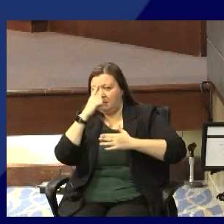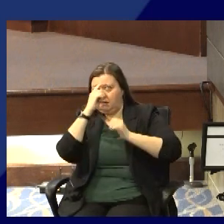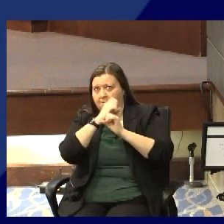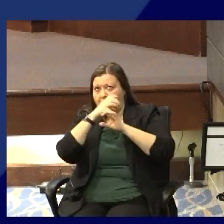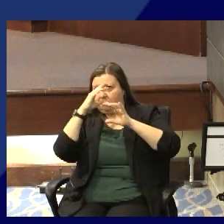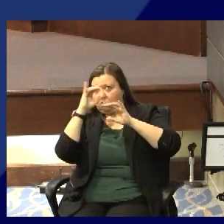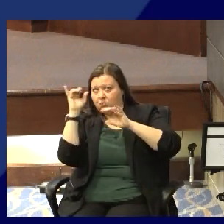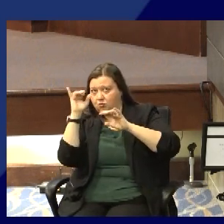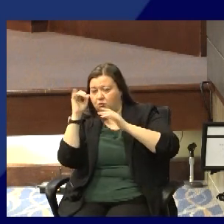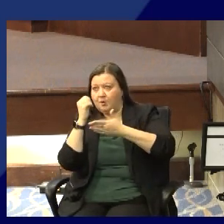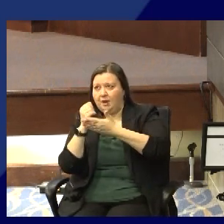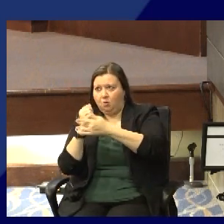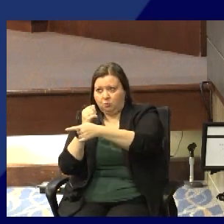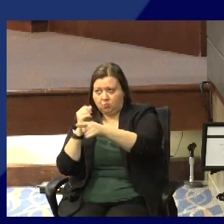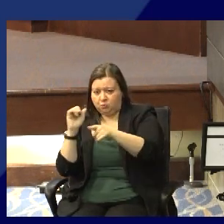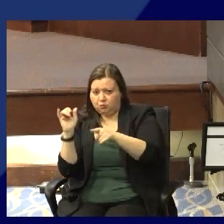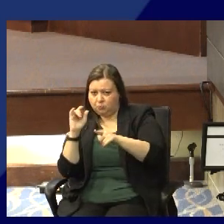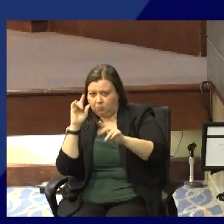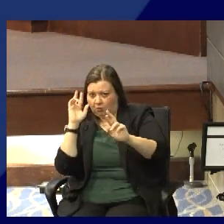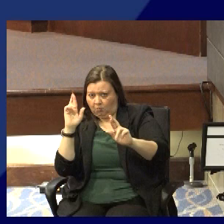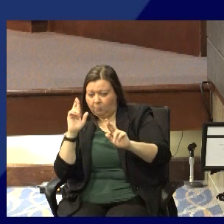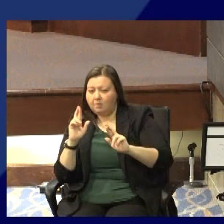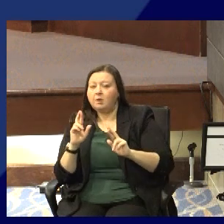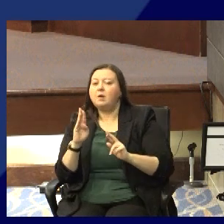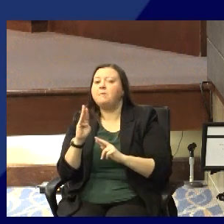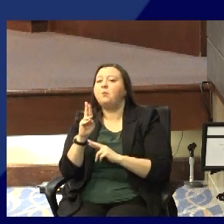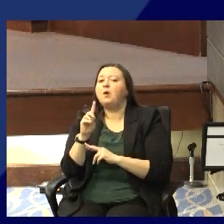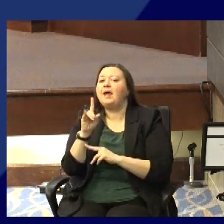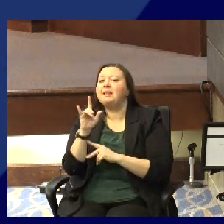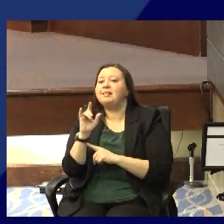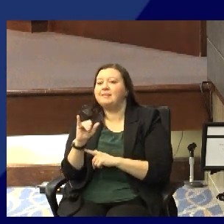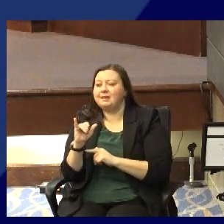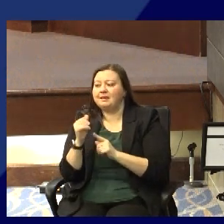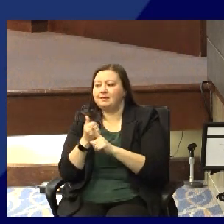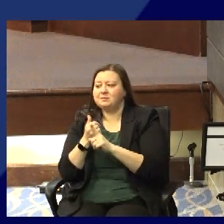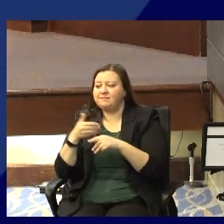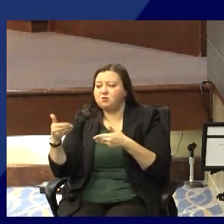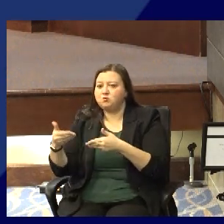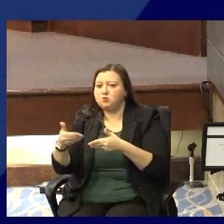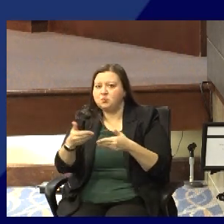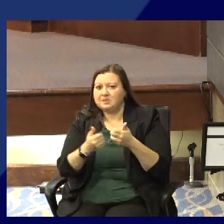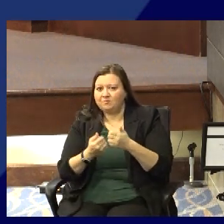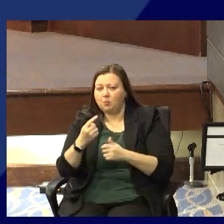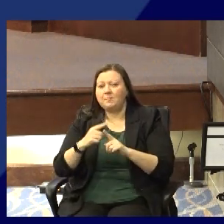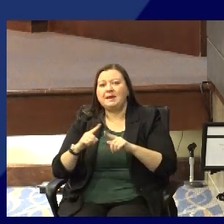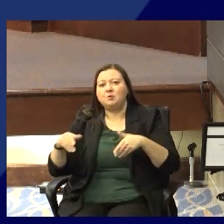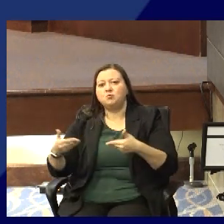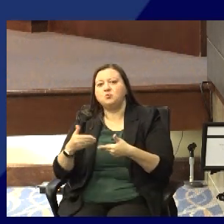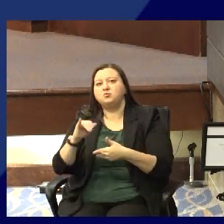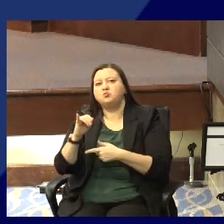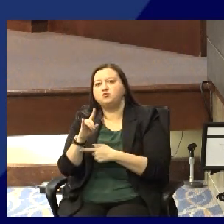so hopefully it'll be helpful to y'all as well. Bradley introduced everybody at the table, but I want to reintroduce Julie Partain, who is sitting to my